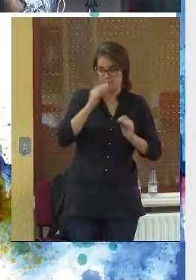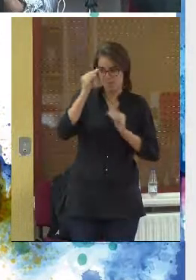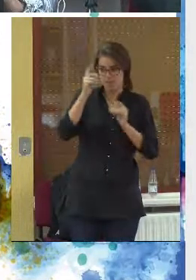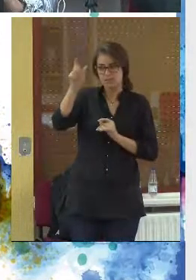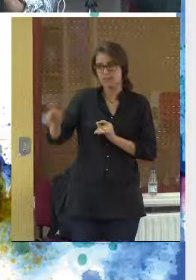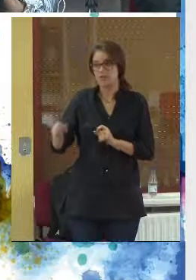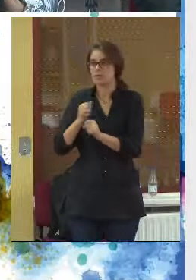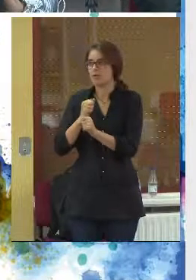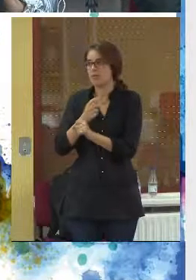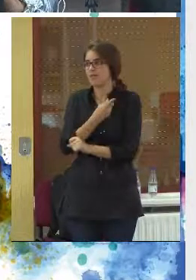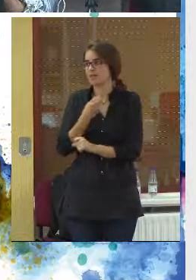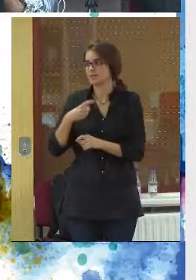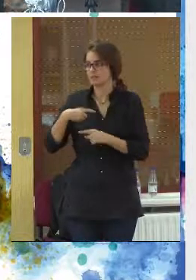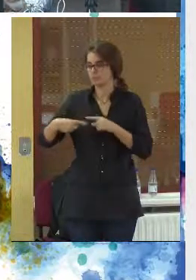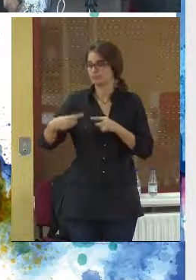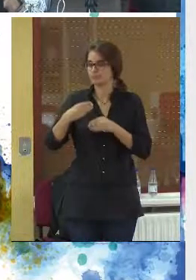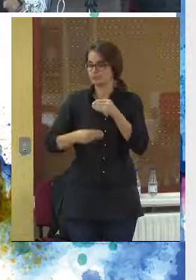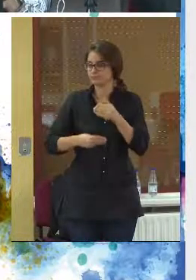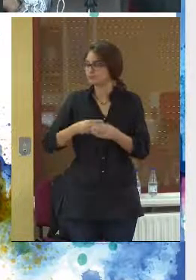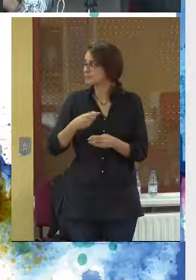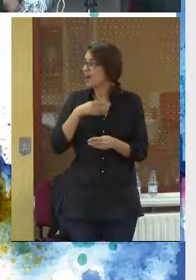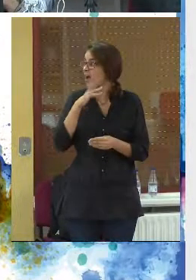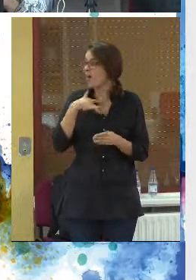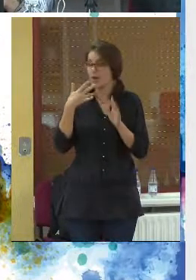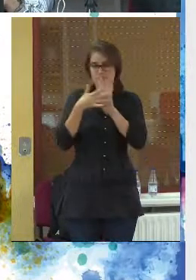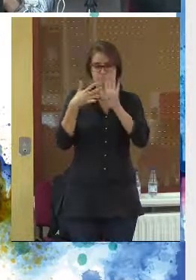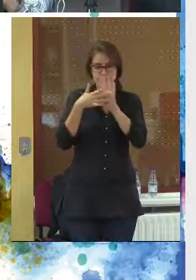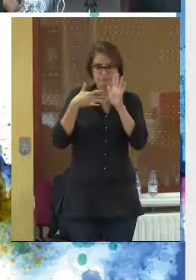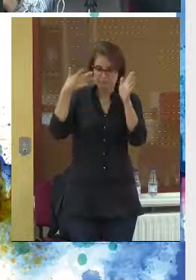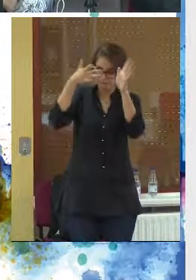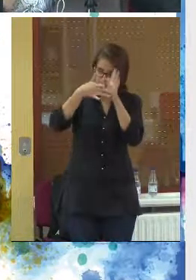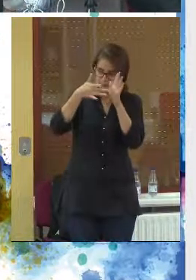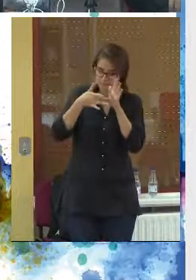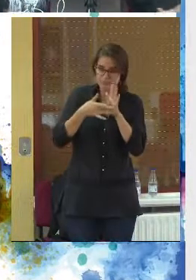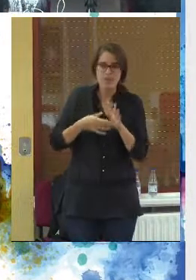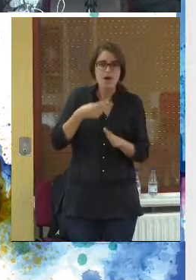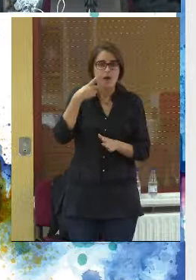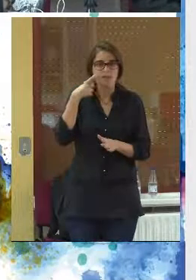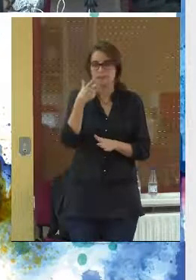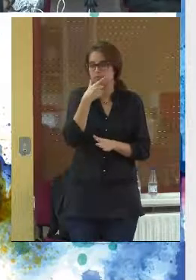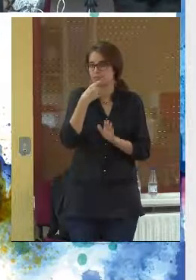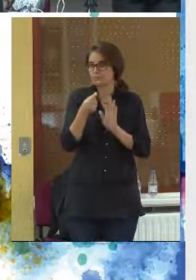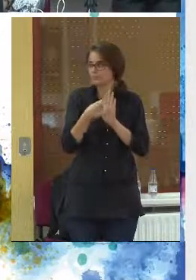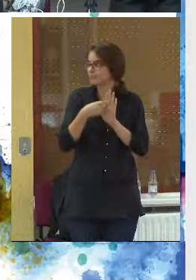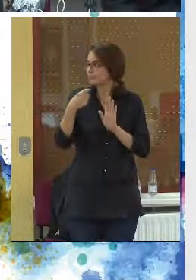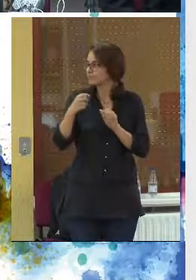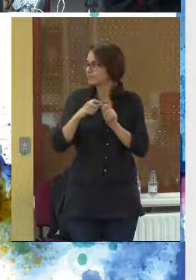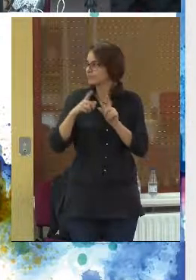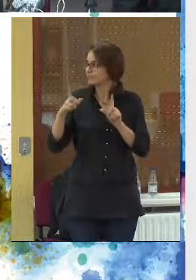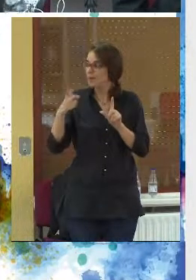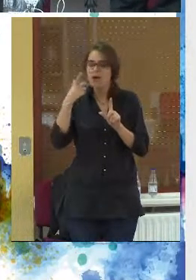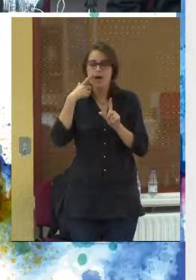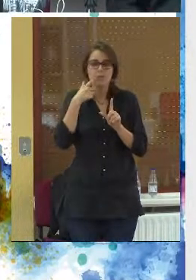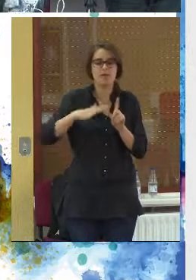the tutors need to use, or that they think that the employees need to use on a daily basis. Let me walk you